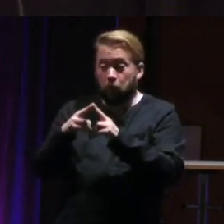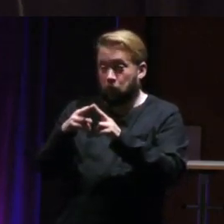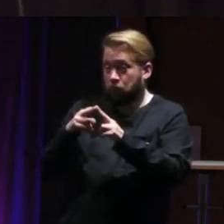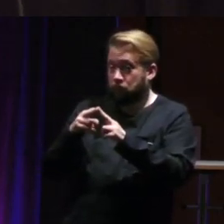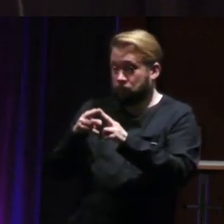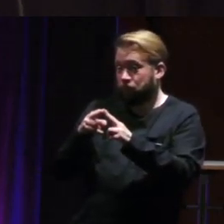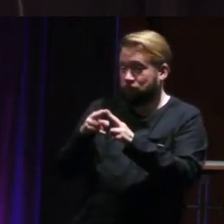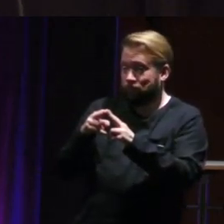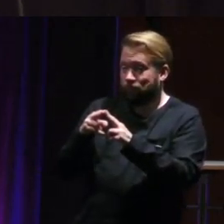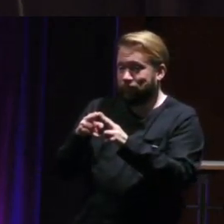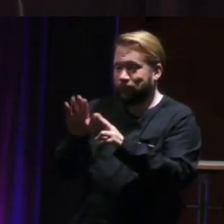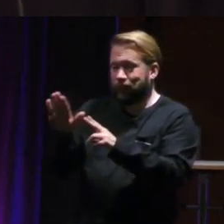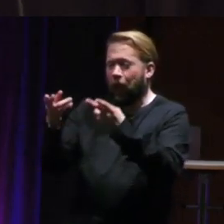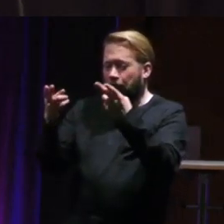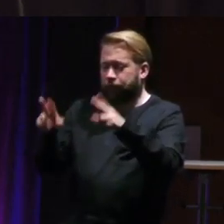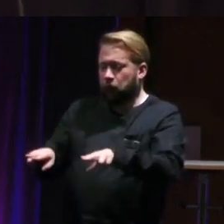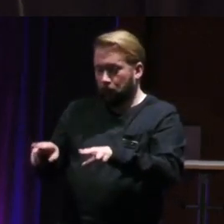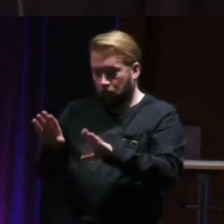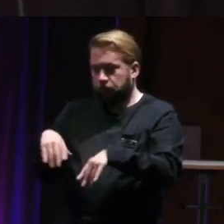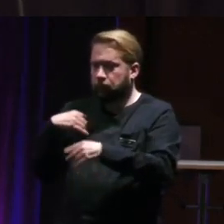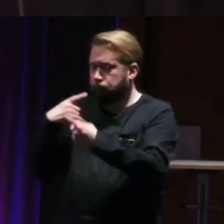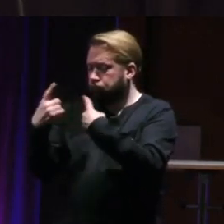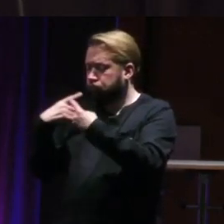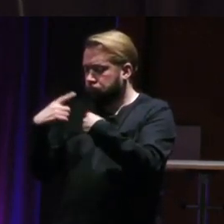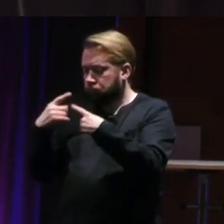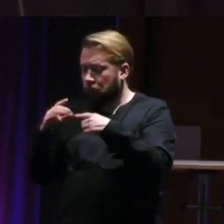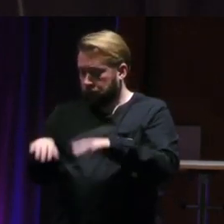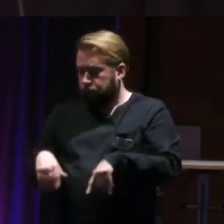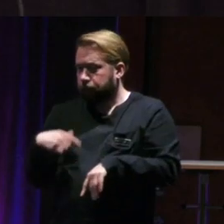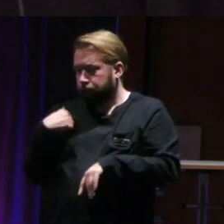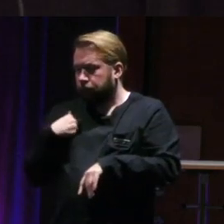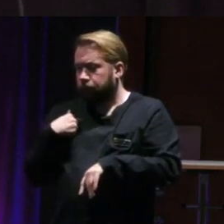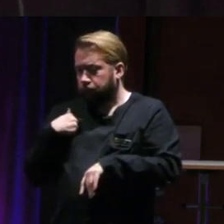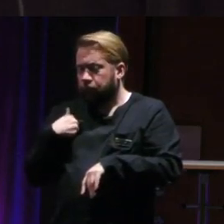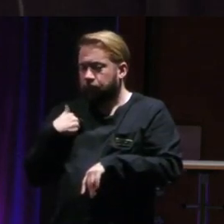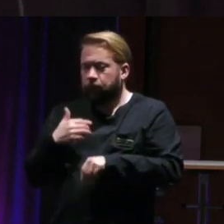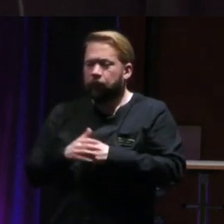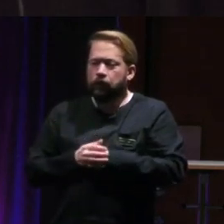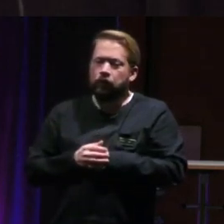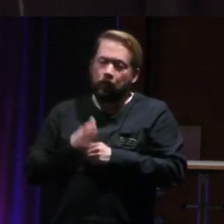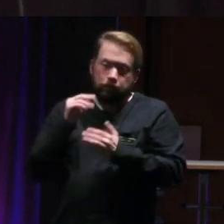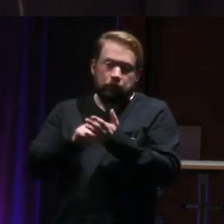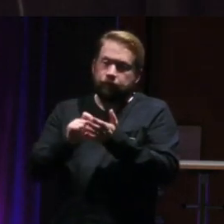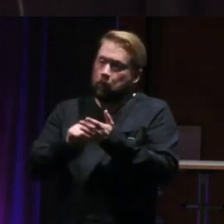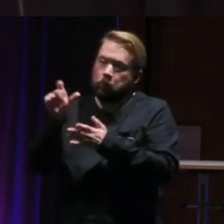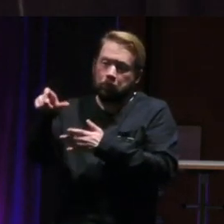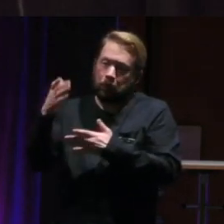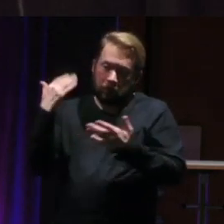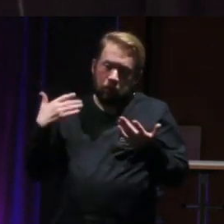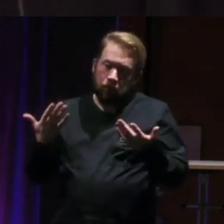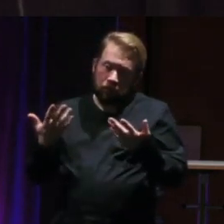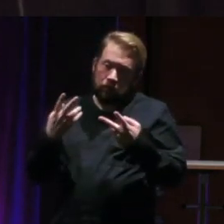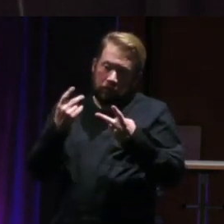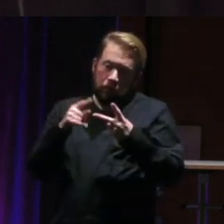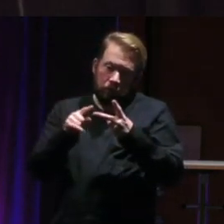am. So this is what you can do, I think.